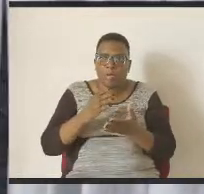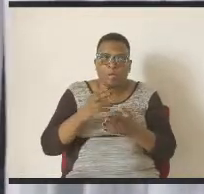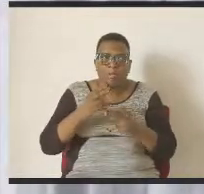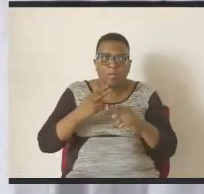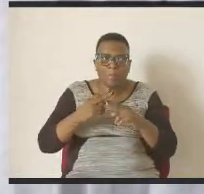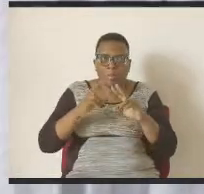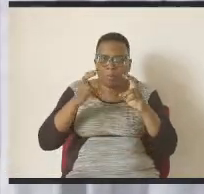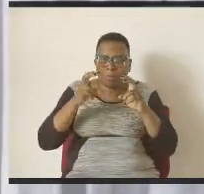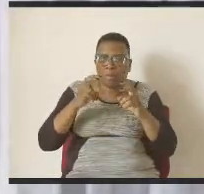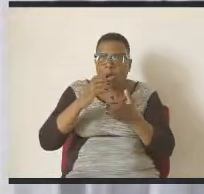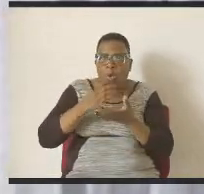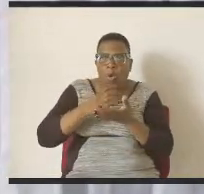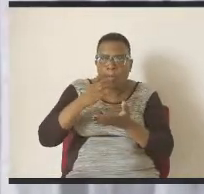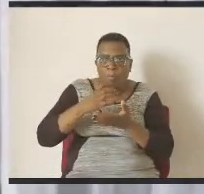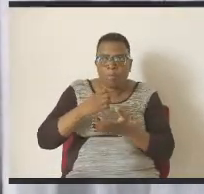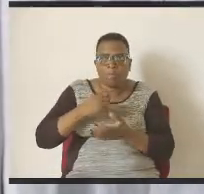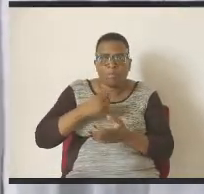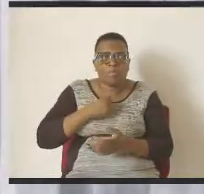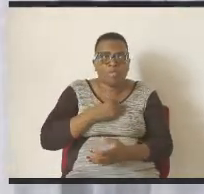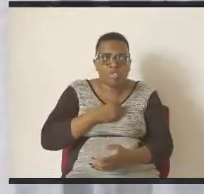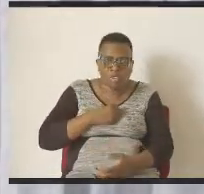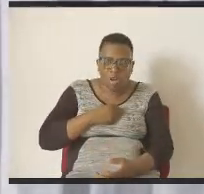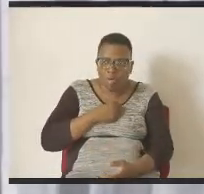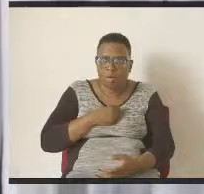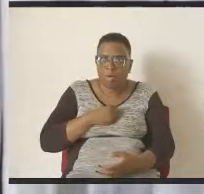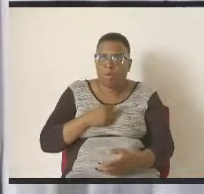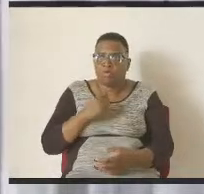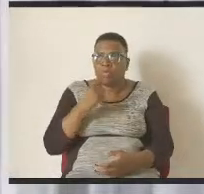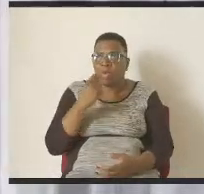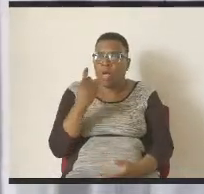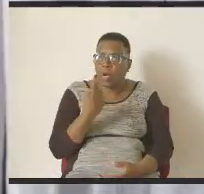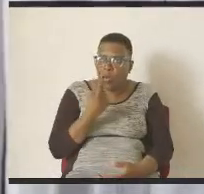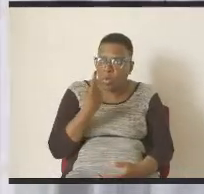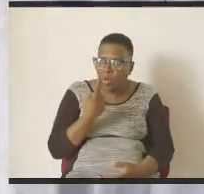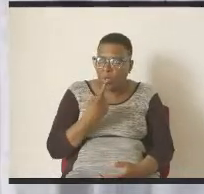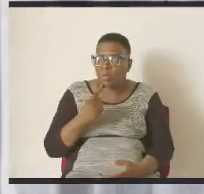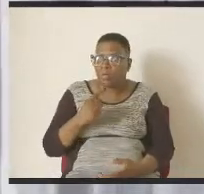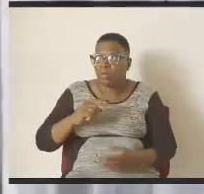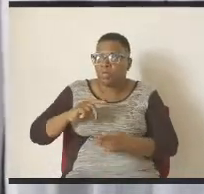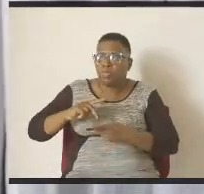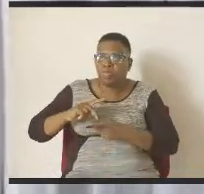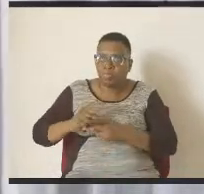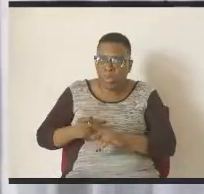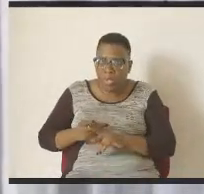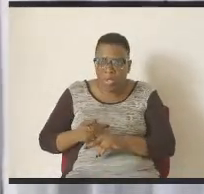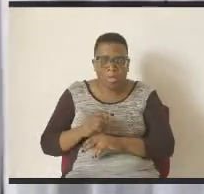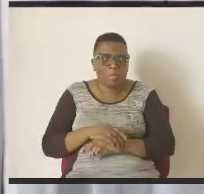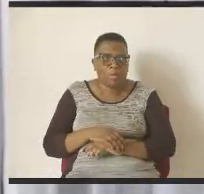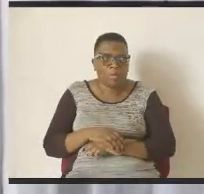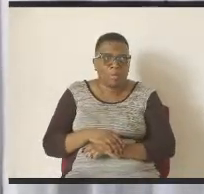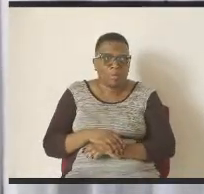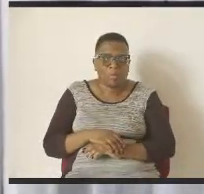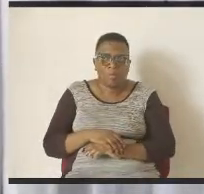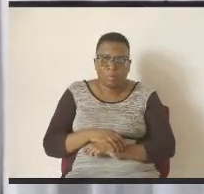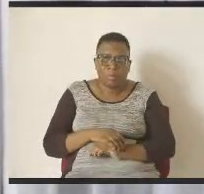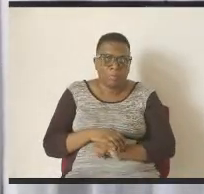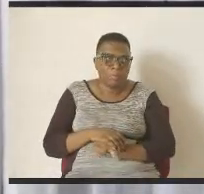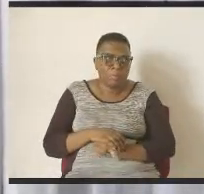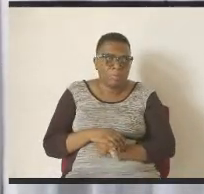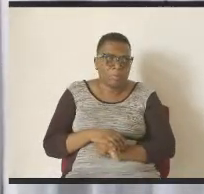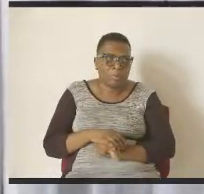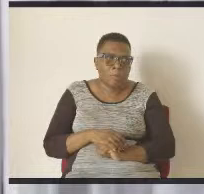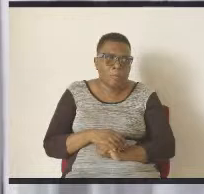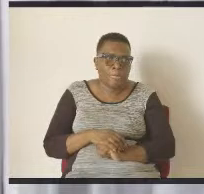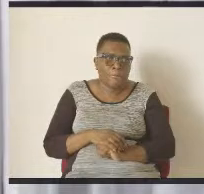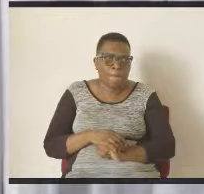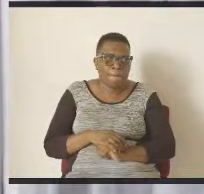what? And what? Deep distress. Verse 38, this is aloneness we're